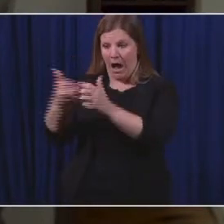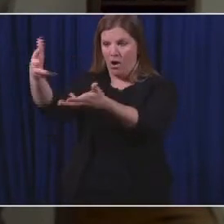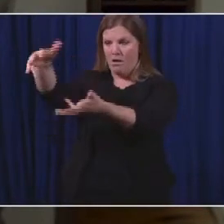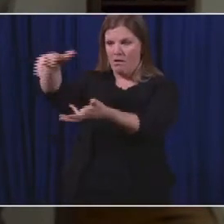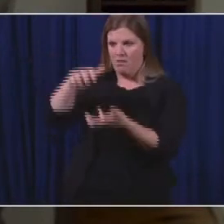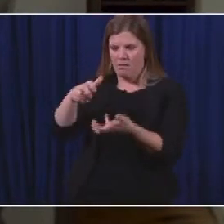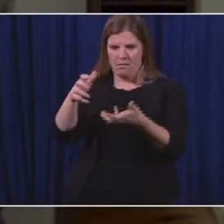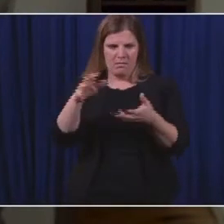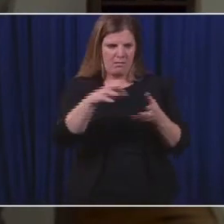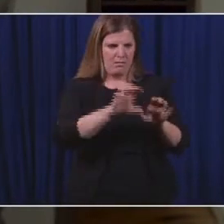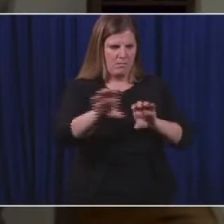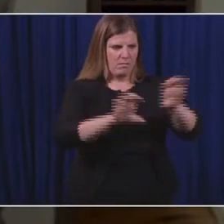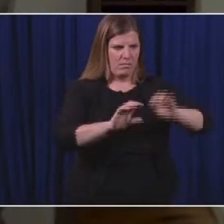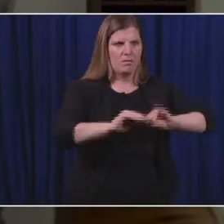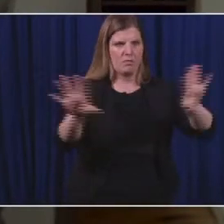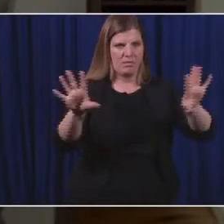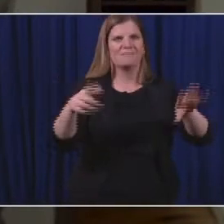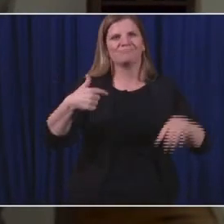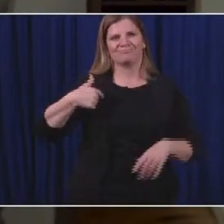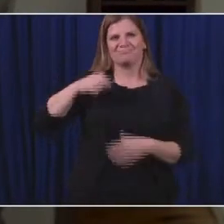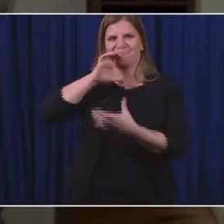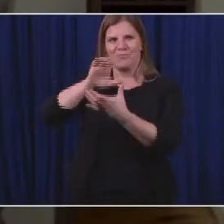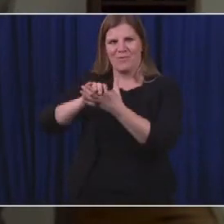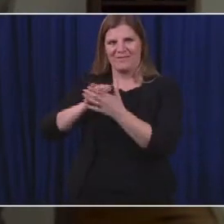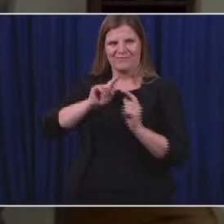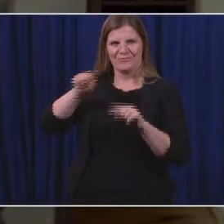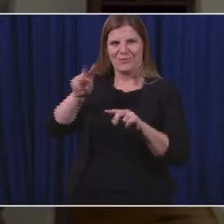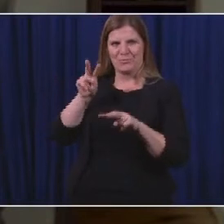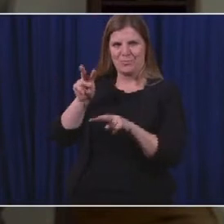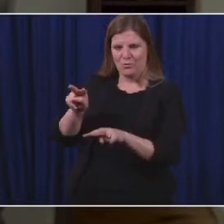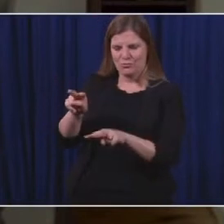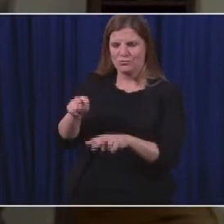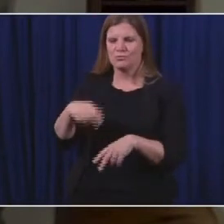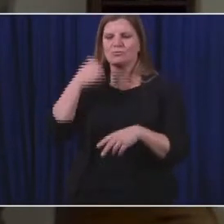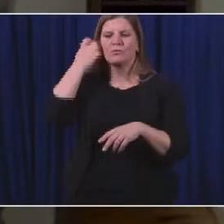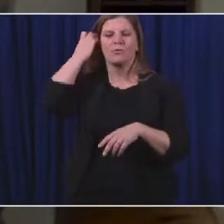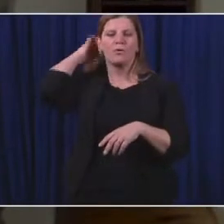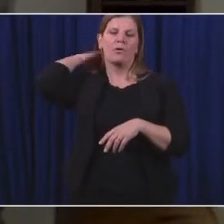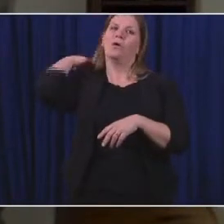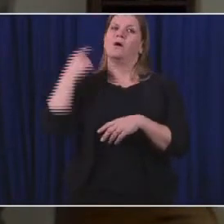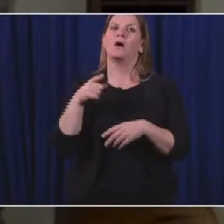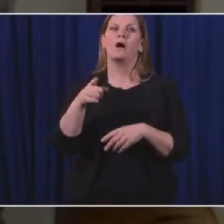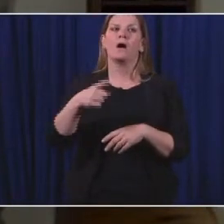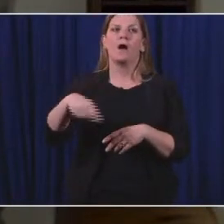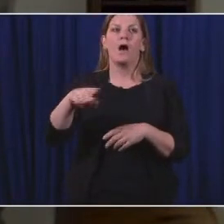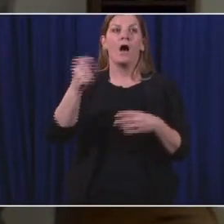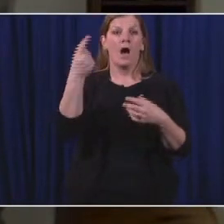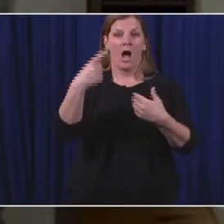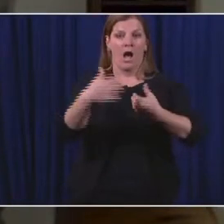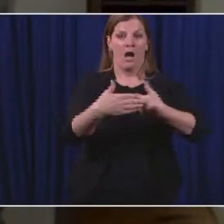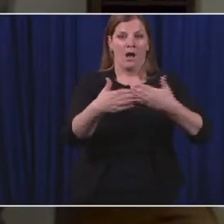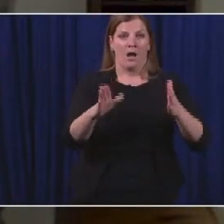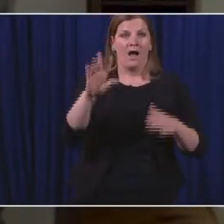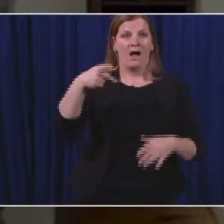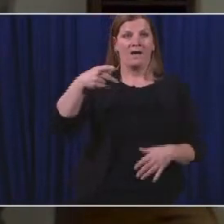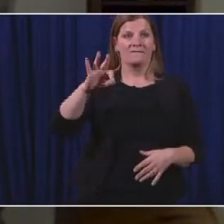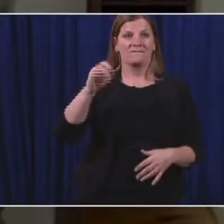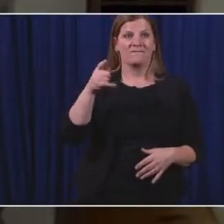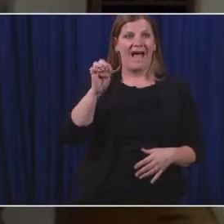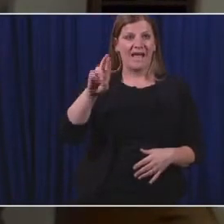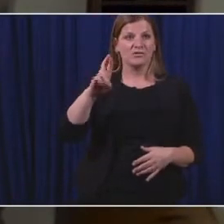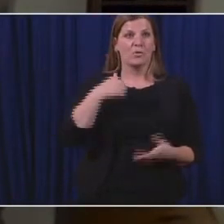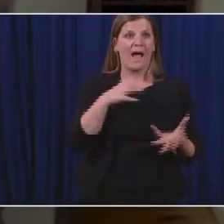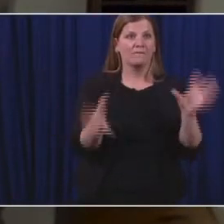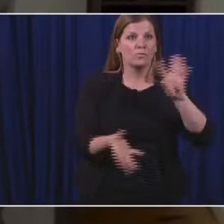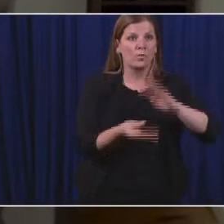these units many times come in from Pfizer, 975 unit doses. So some of those have to be broken out